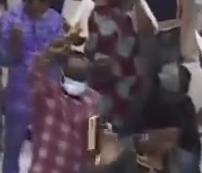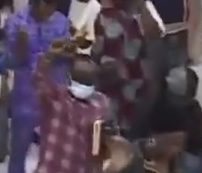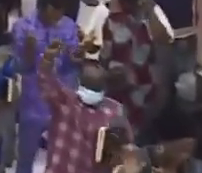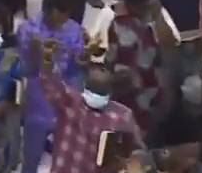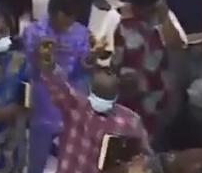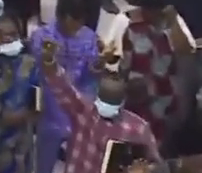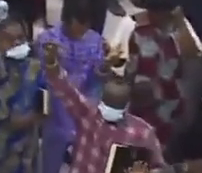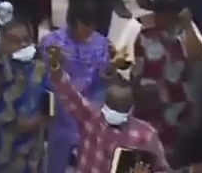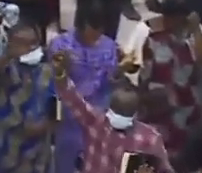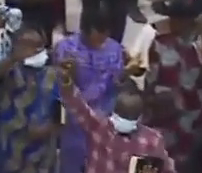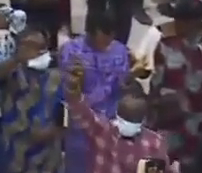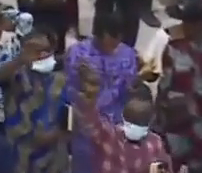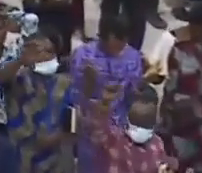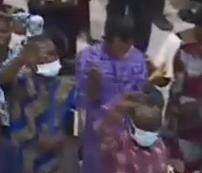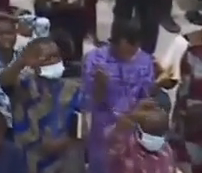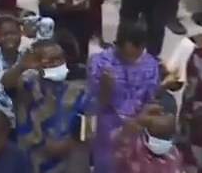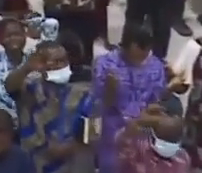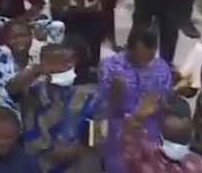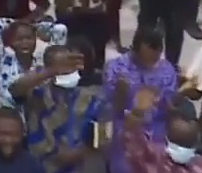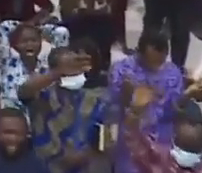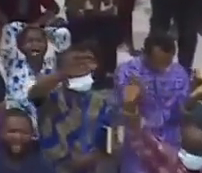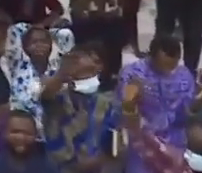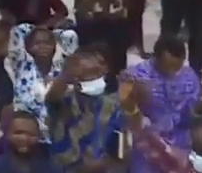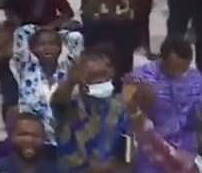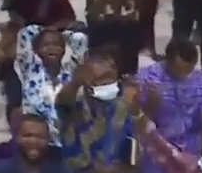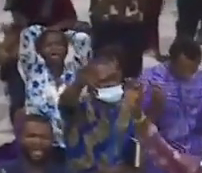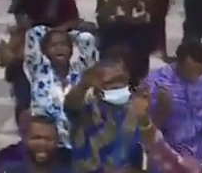anyone we witness to, we surrender to Jesus.